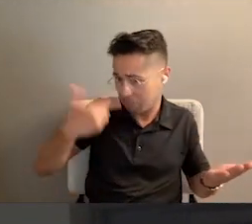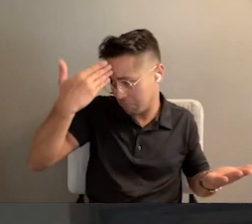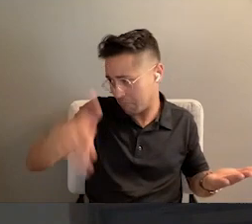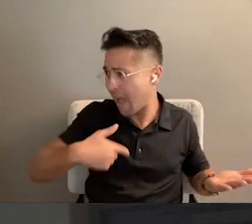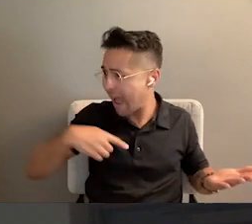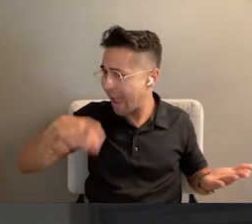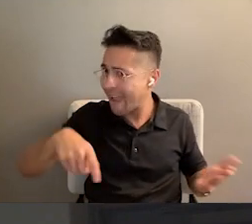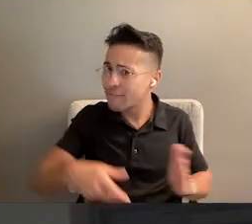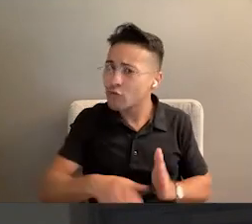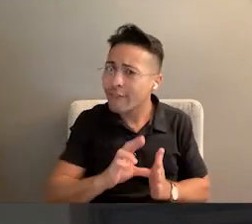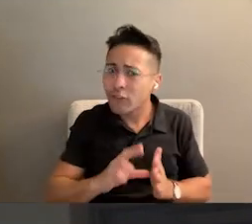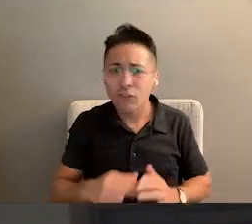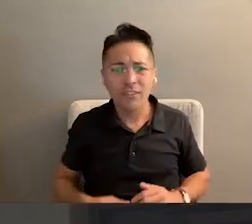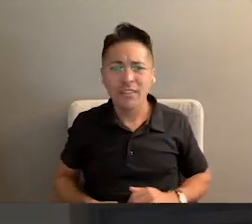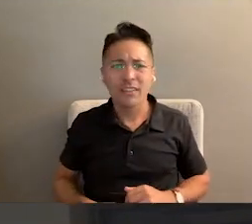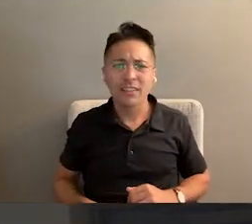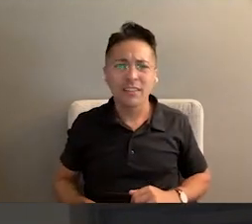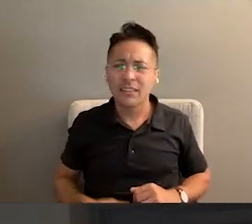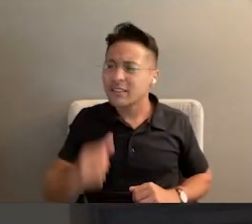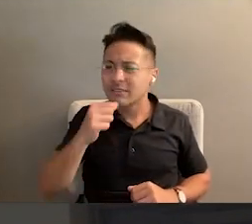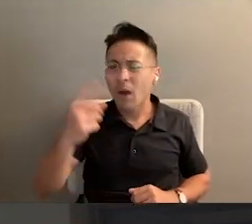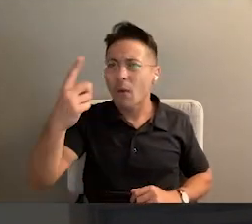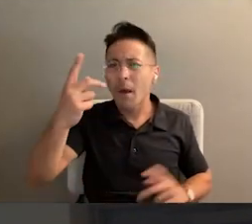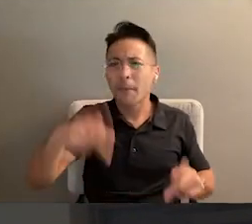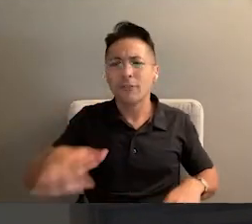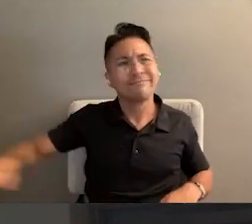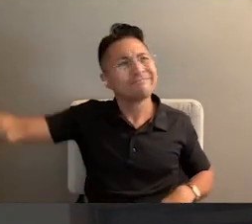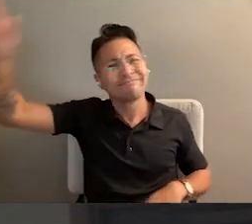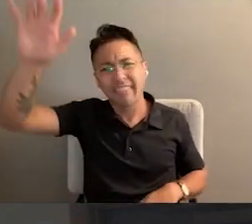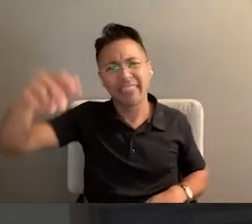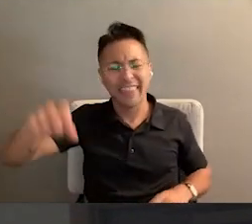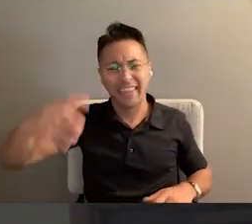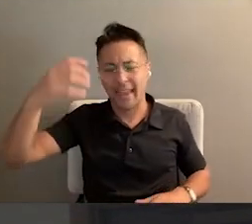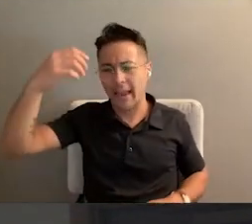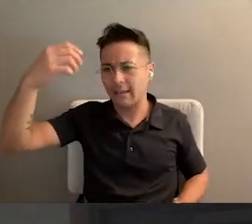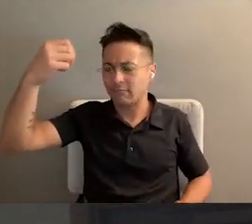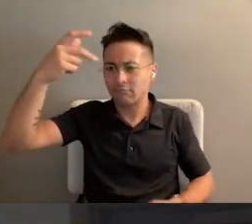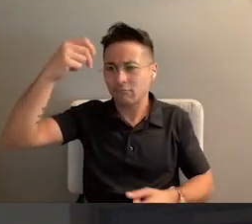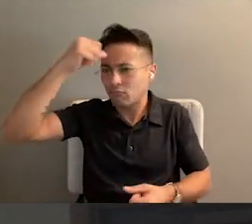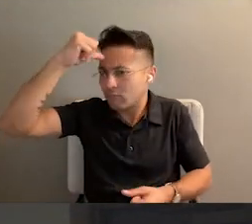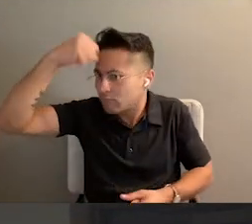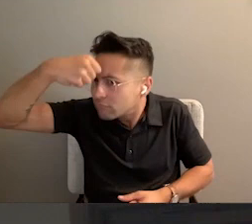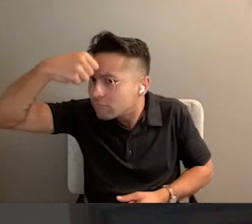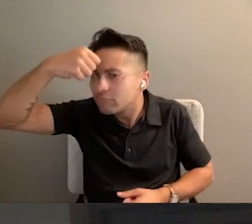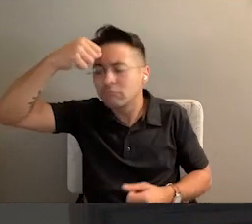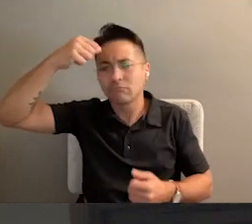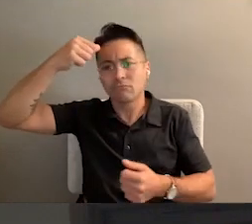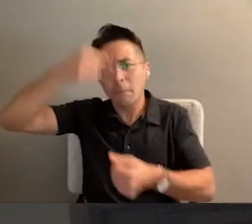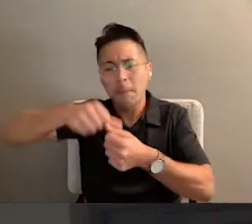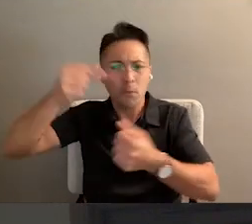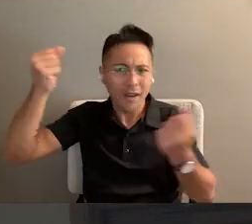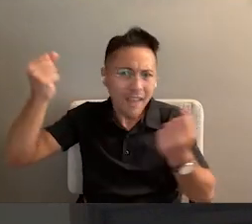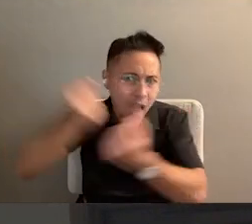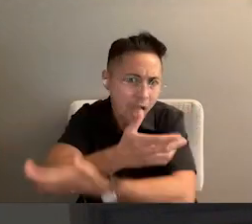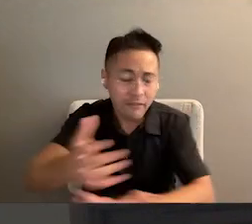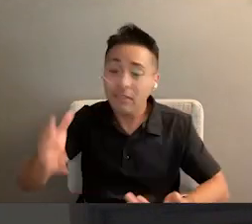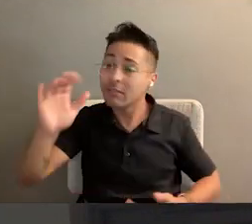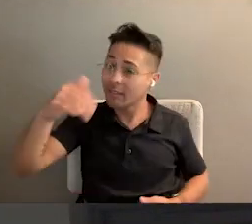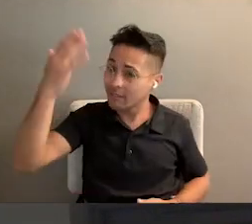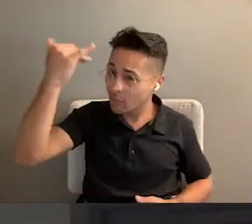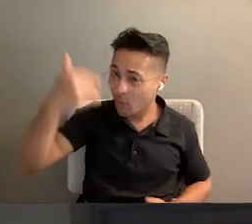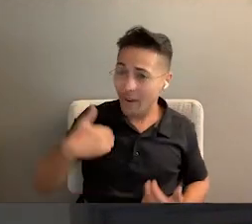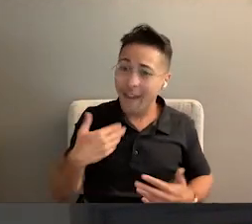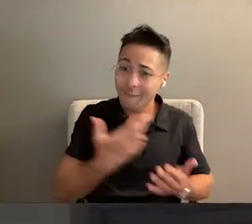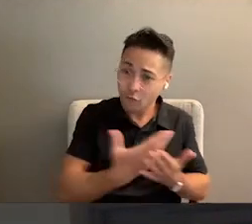handbook. Because I don't know, I have to review. I don't think there's a person out there that can keep all of this information in their